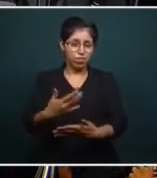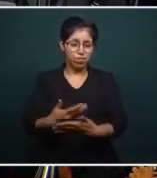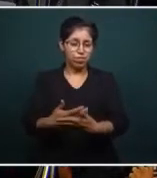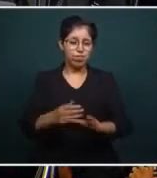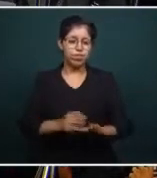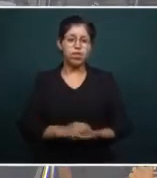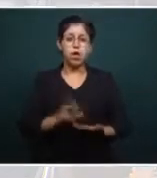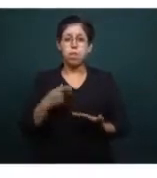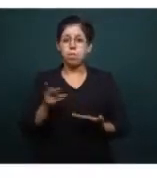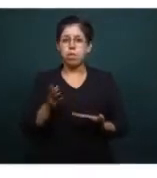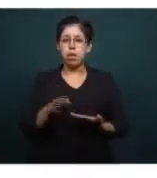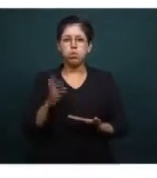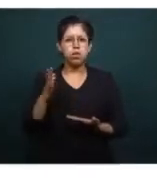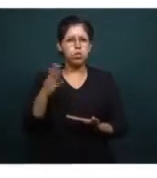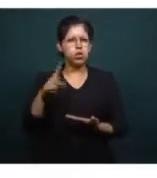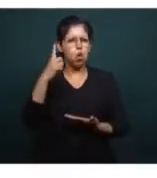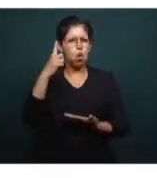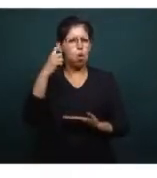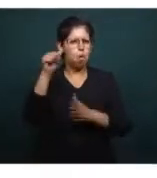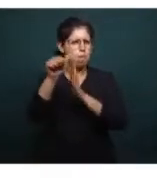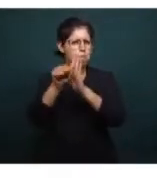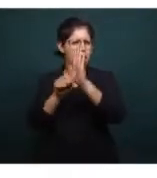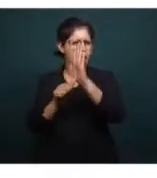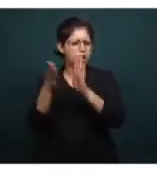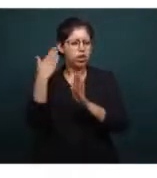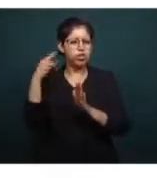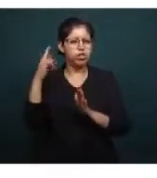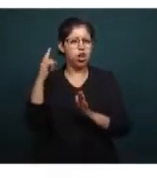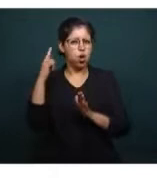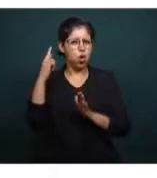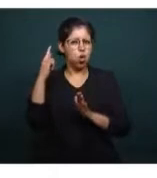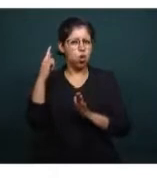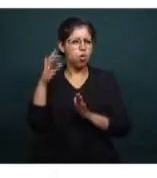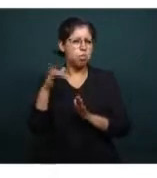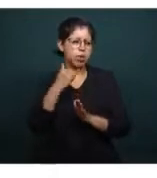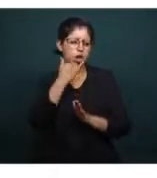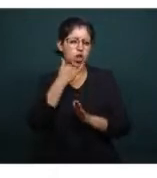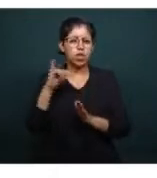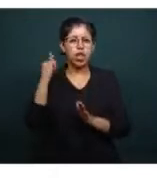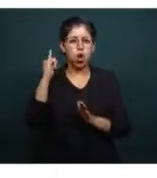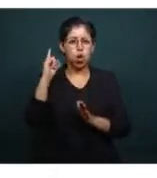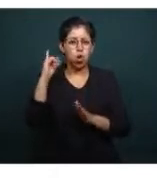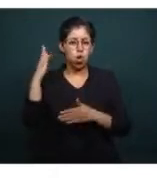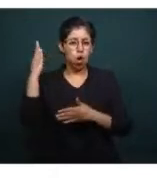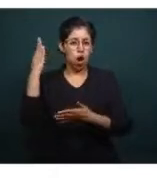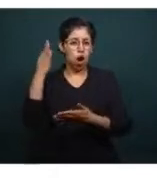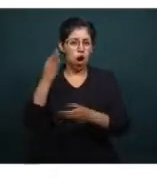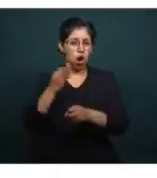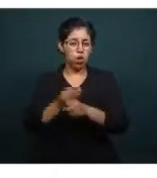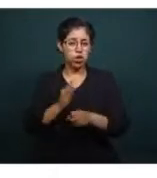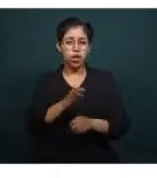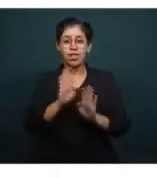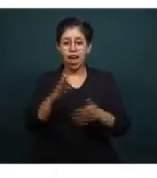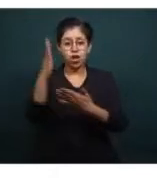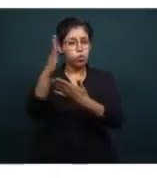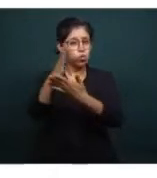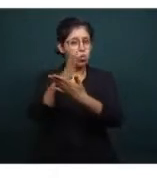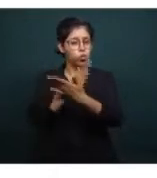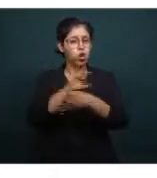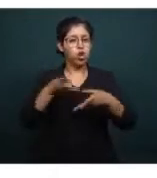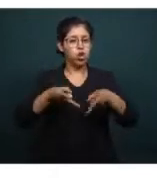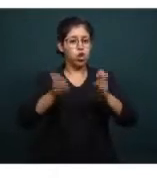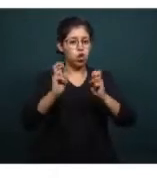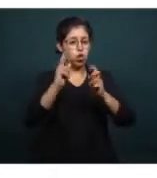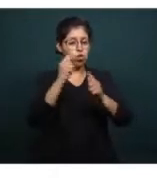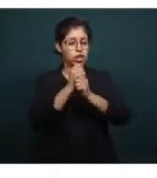been growing, and it's been going on for about a month since July. But as of June to this time, we've noticed